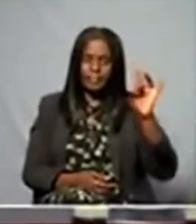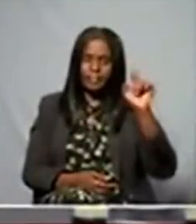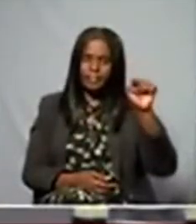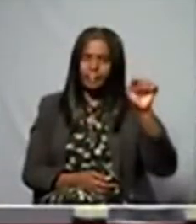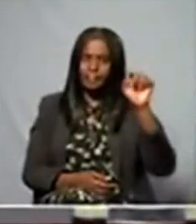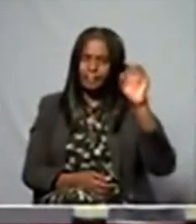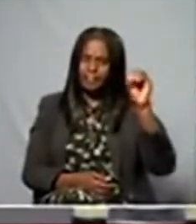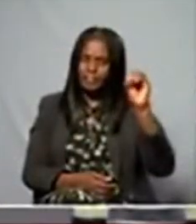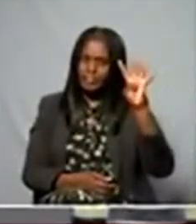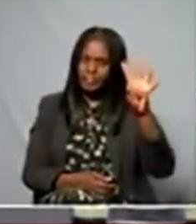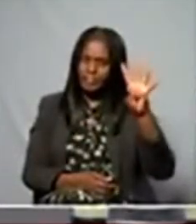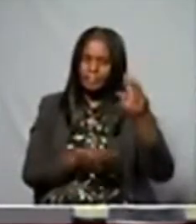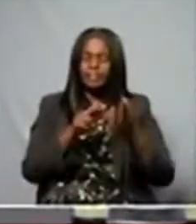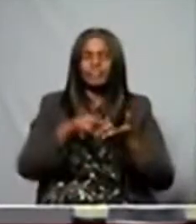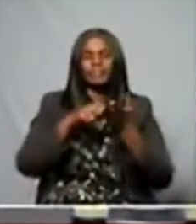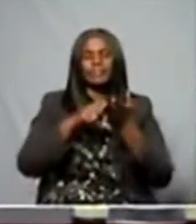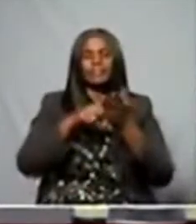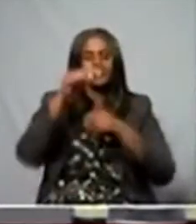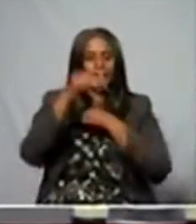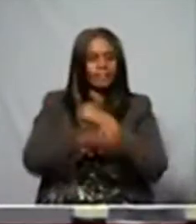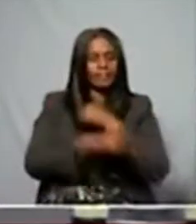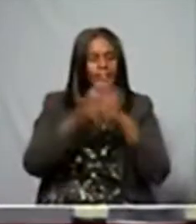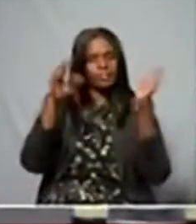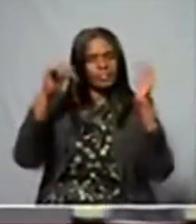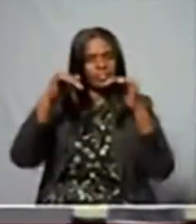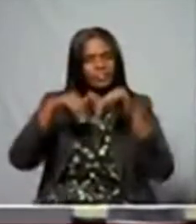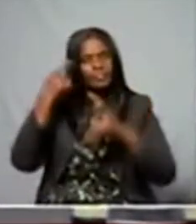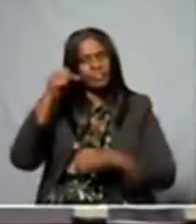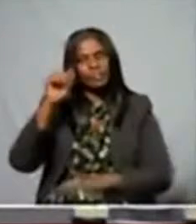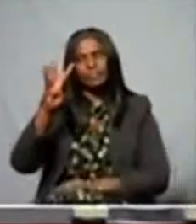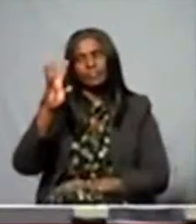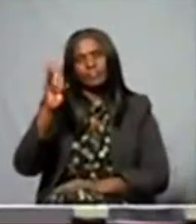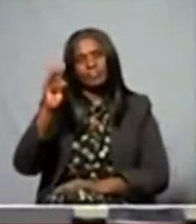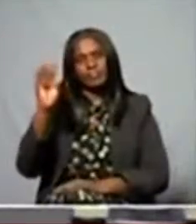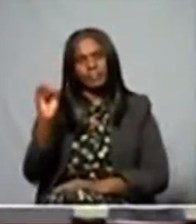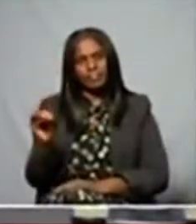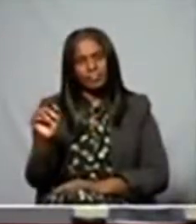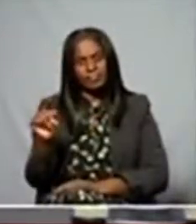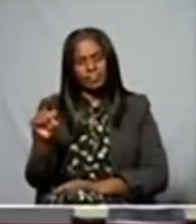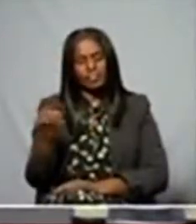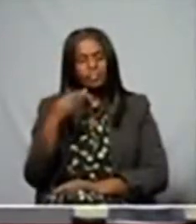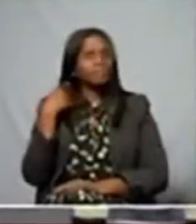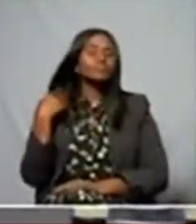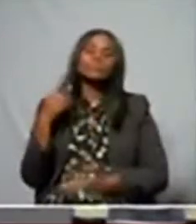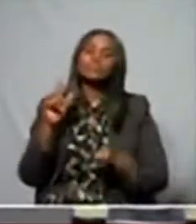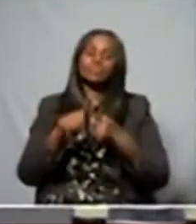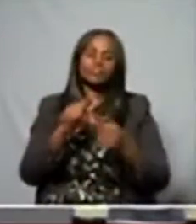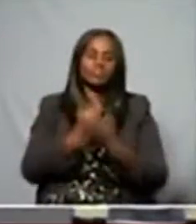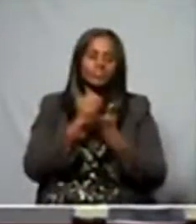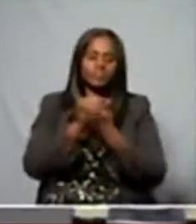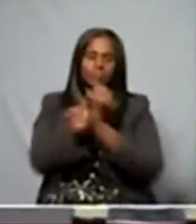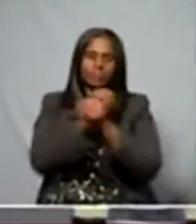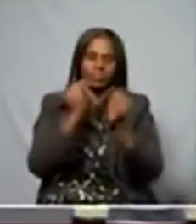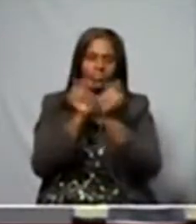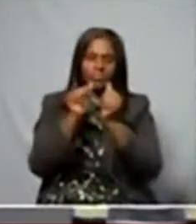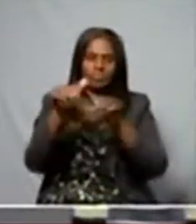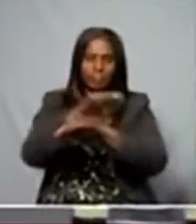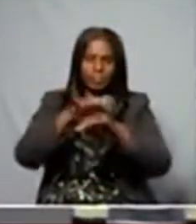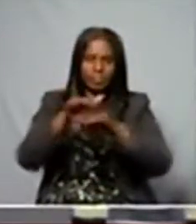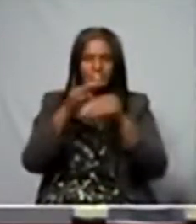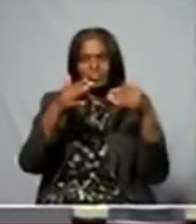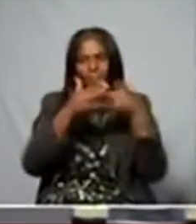109,793,098.04, representing a decrease of 46%. To mitigate against the above